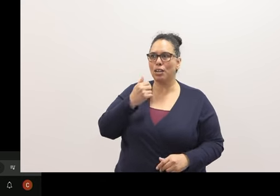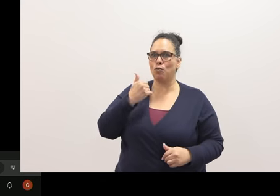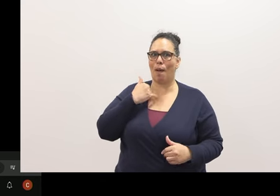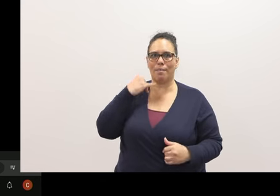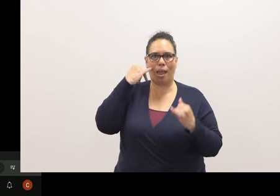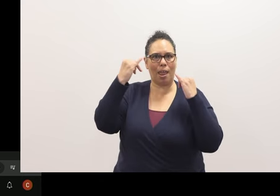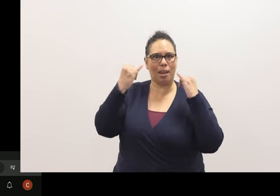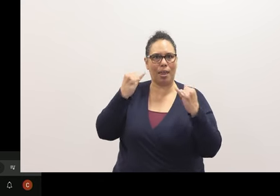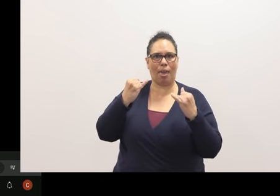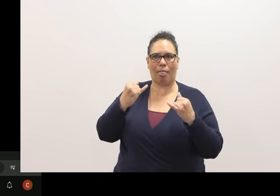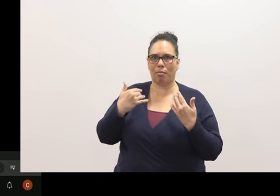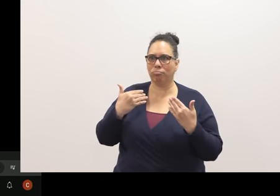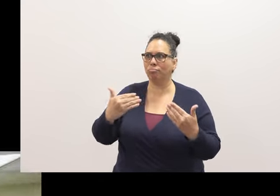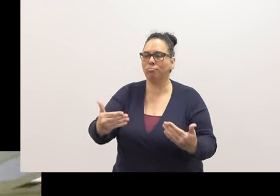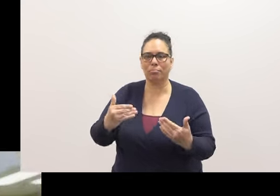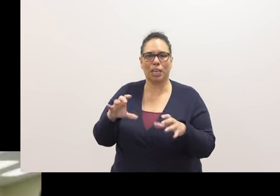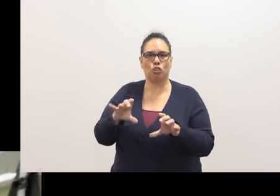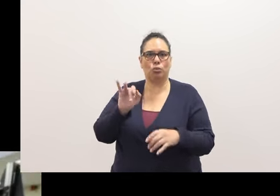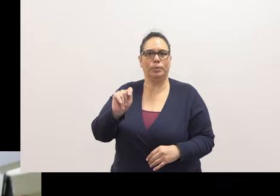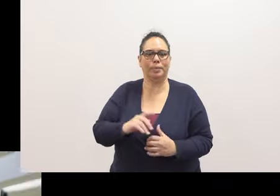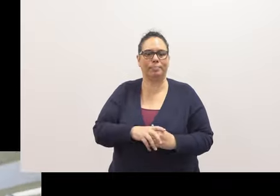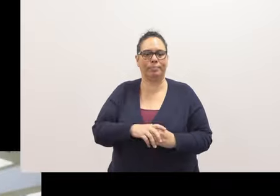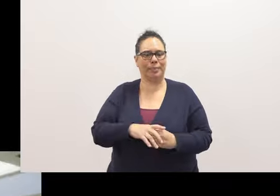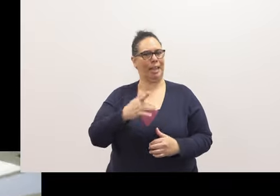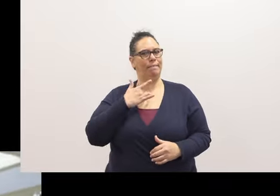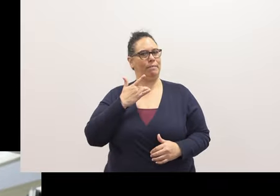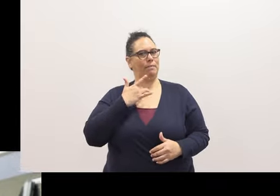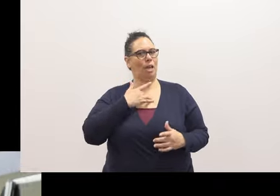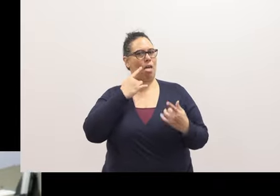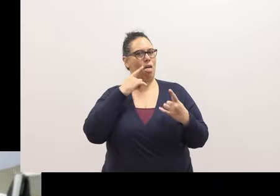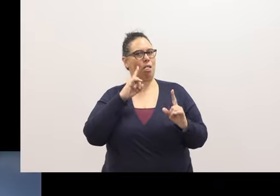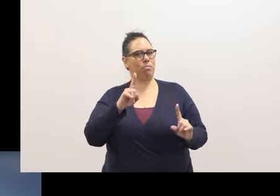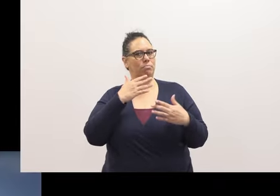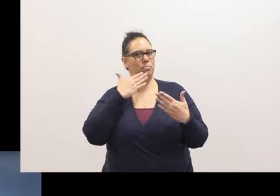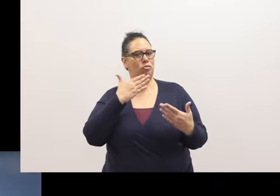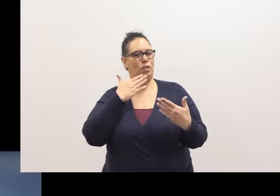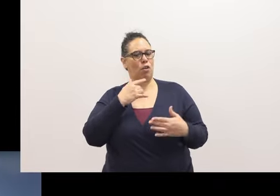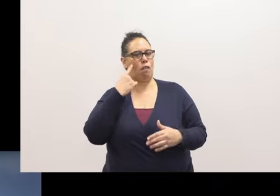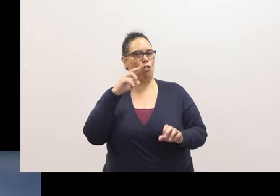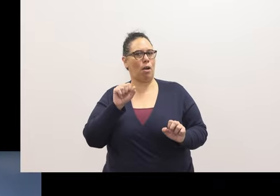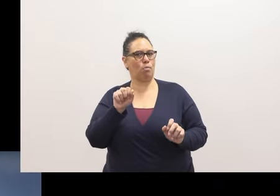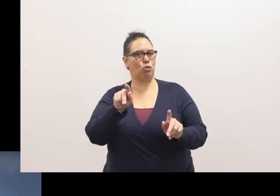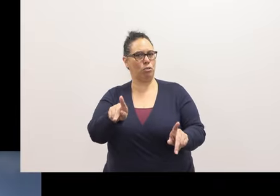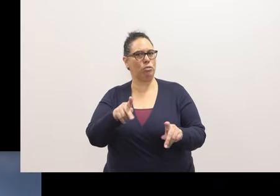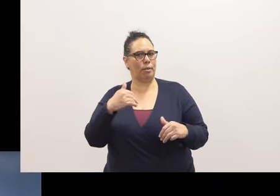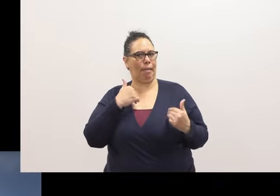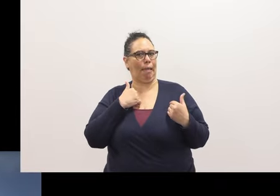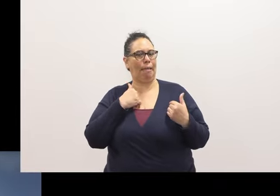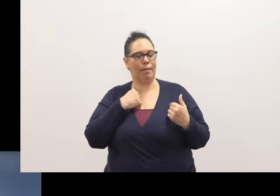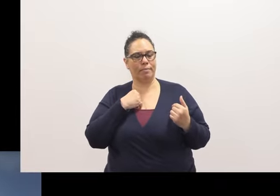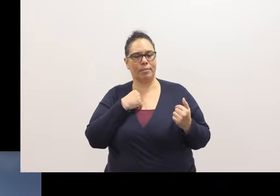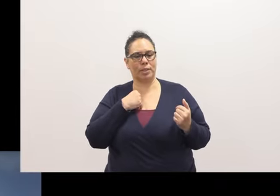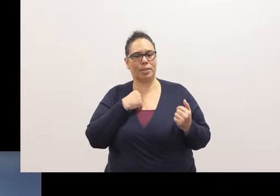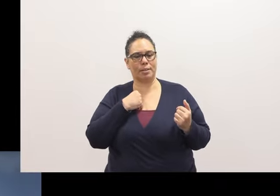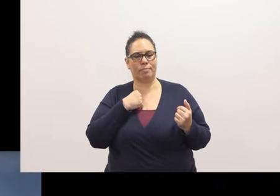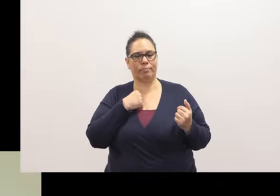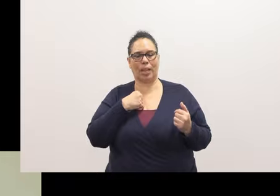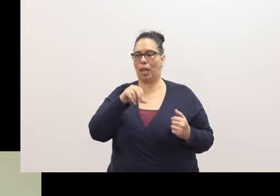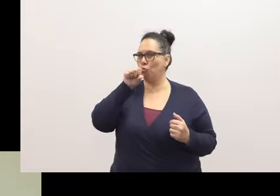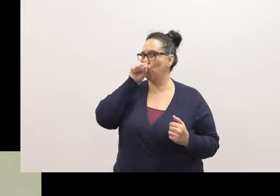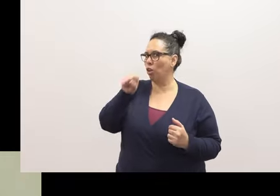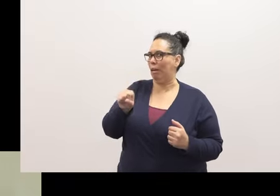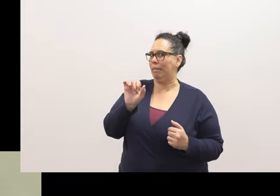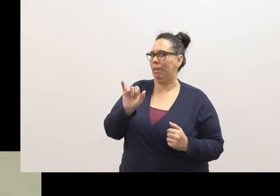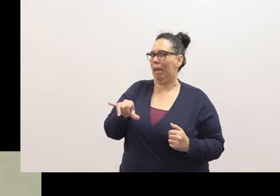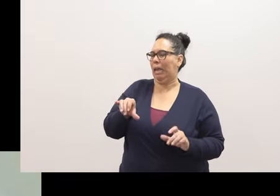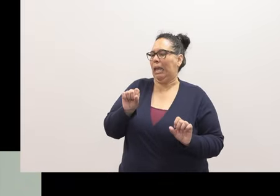now. I feel accomplished and grateful for this opportunity that I have. I love that I get